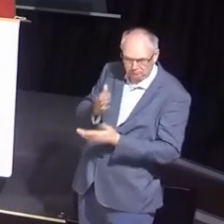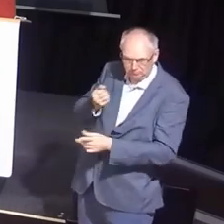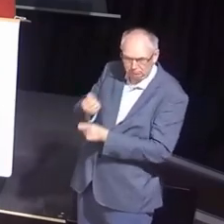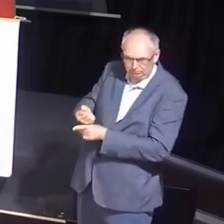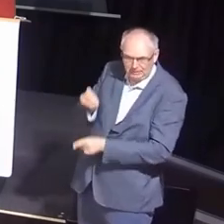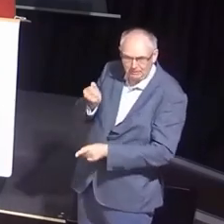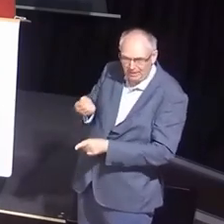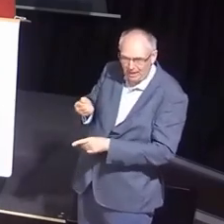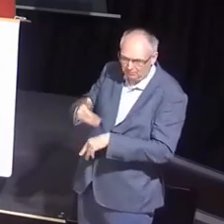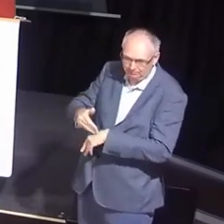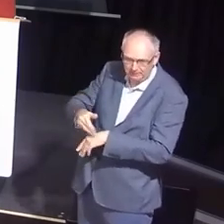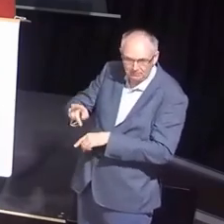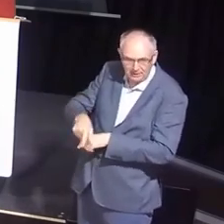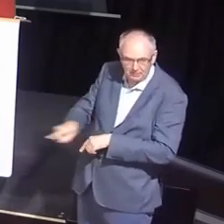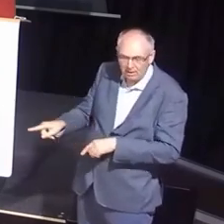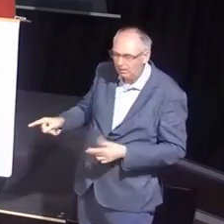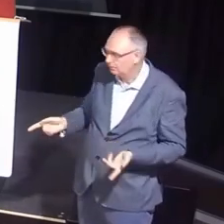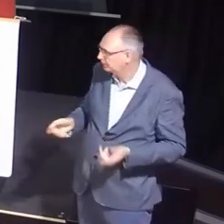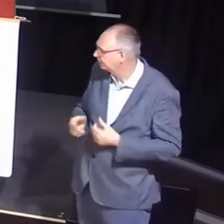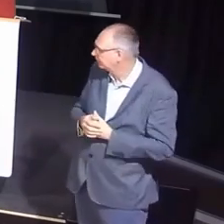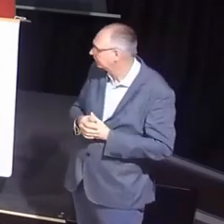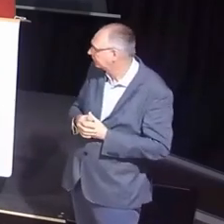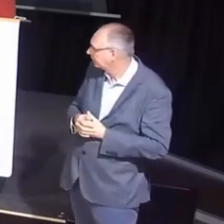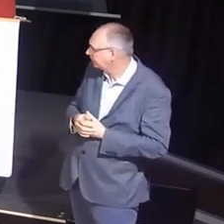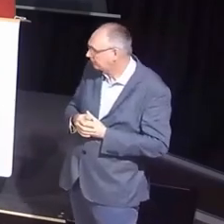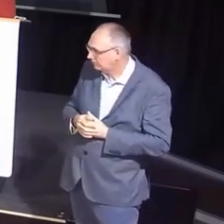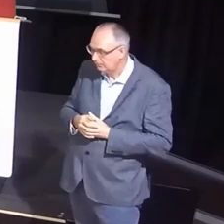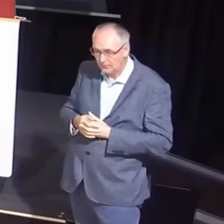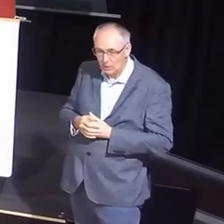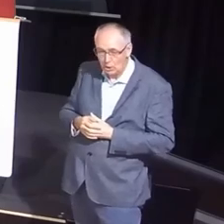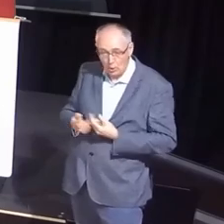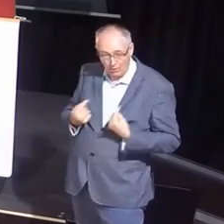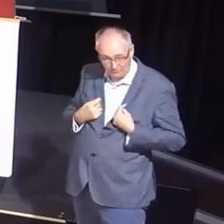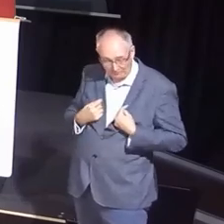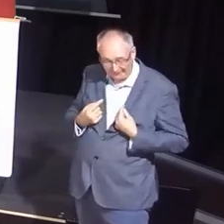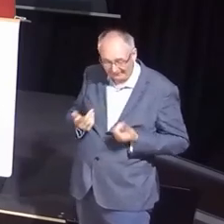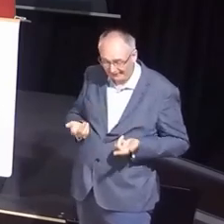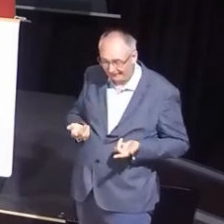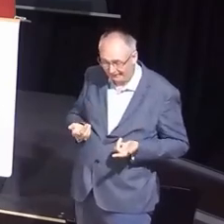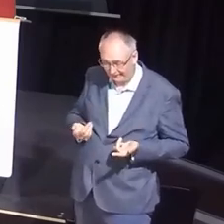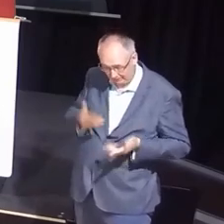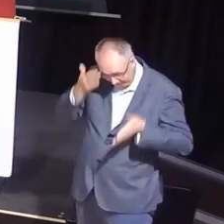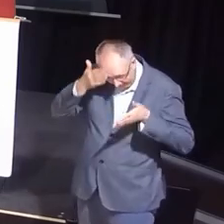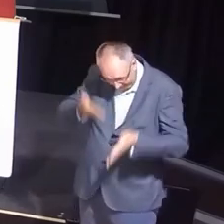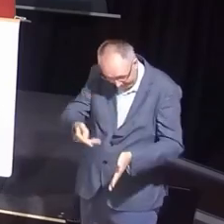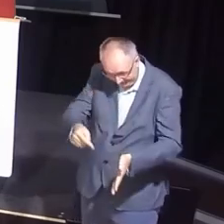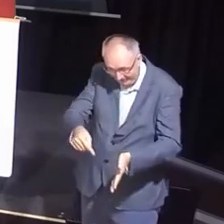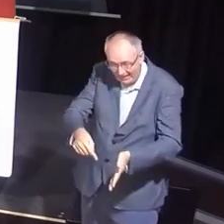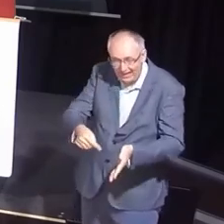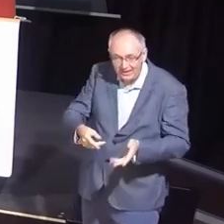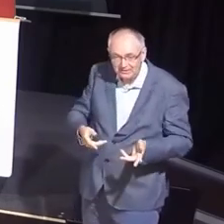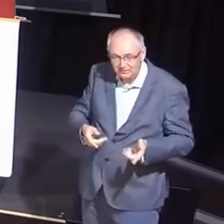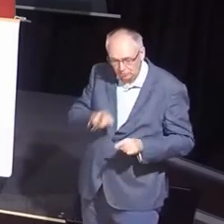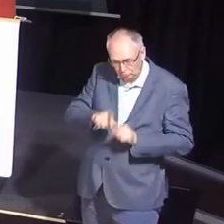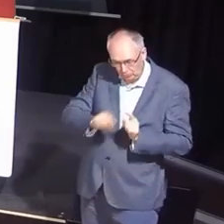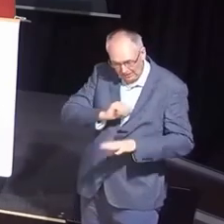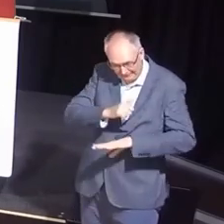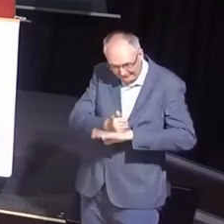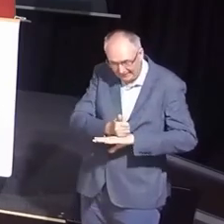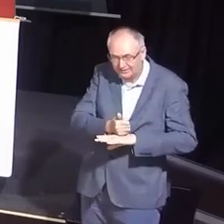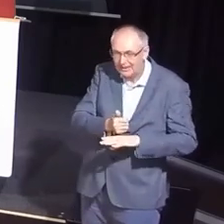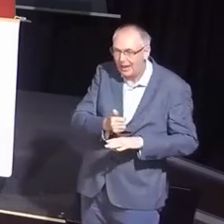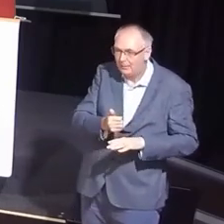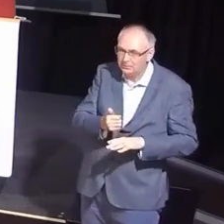And so, for me, that's where I really focus on, is trying to introduce those in